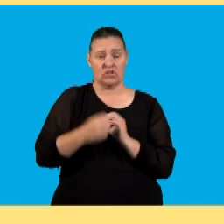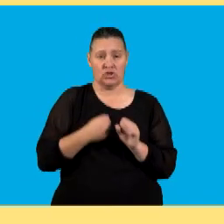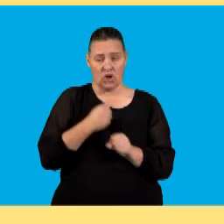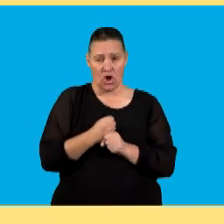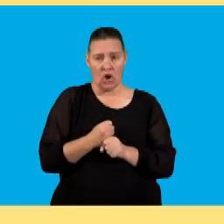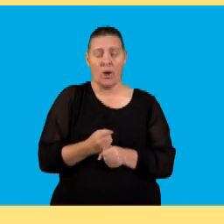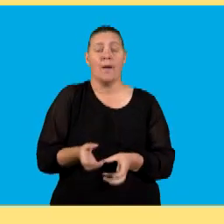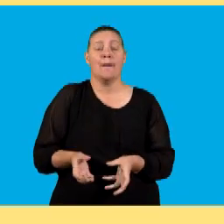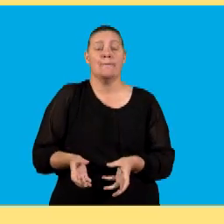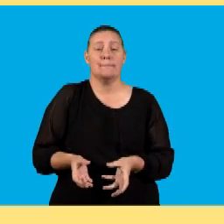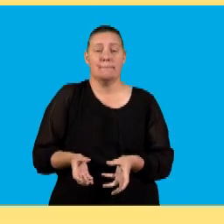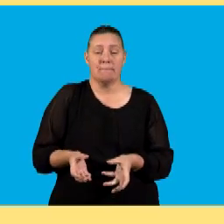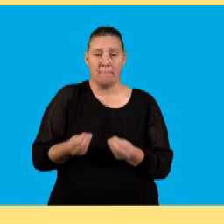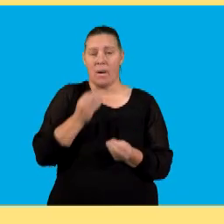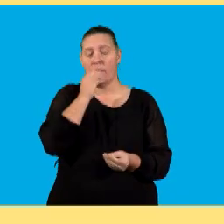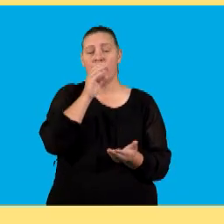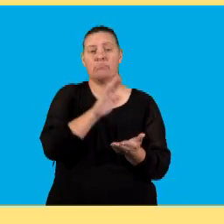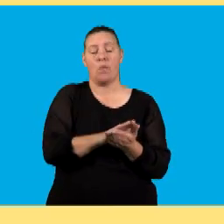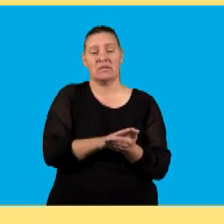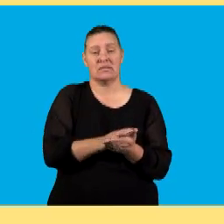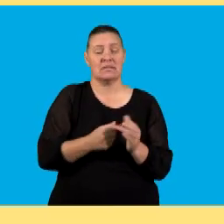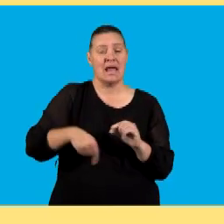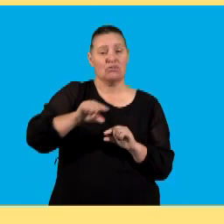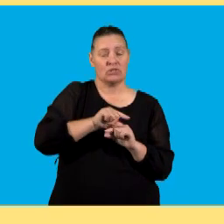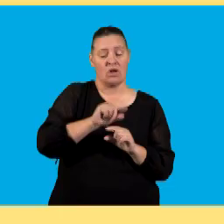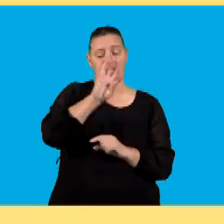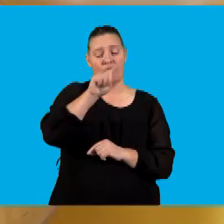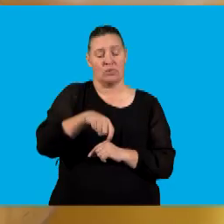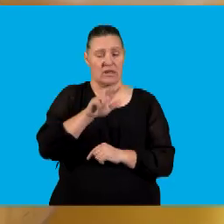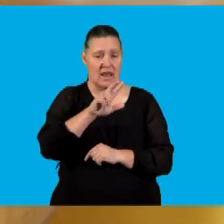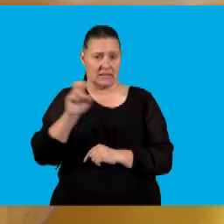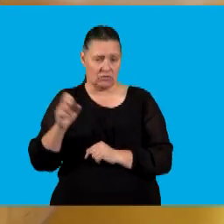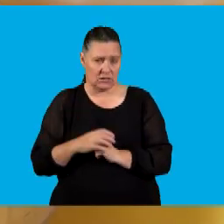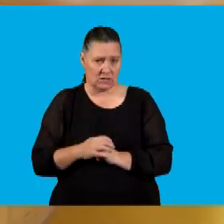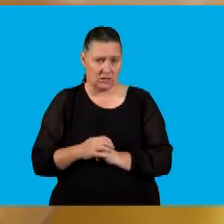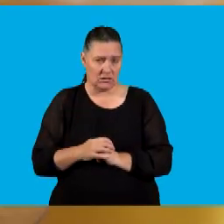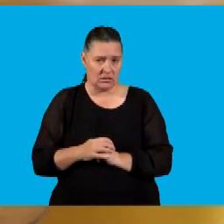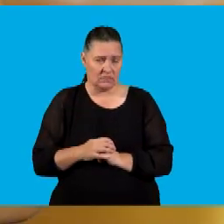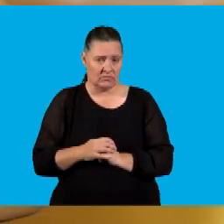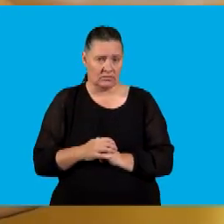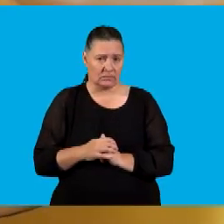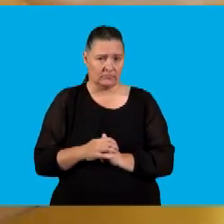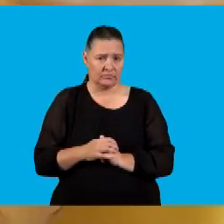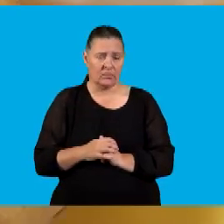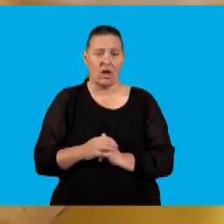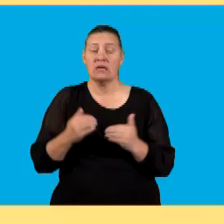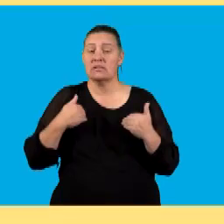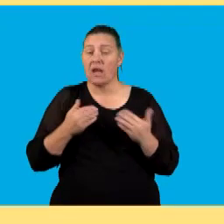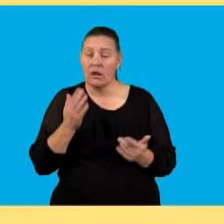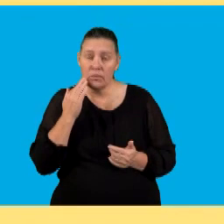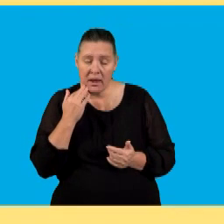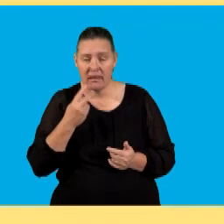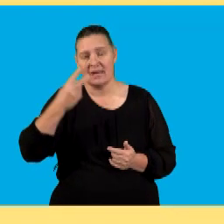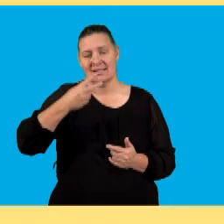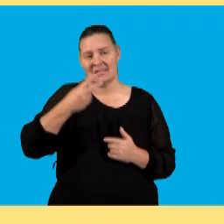year, he will then already be promised an increase of 4,800, which will start in his